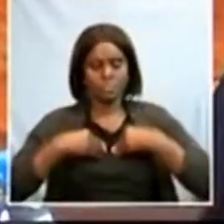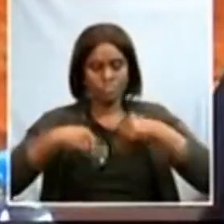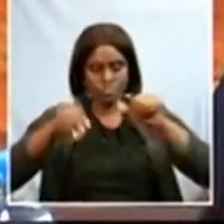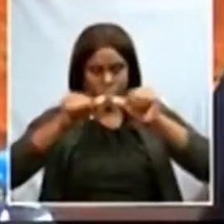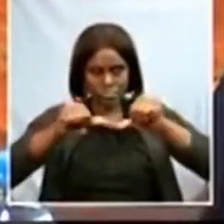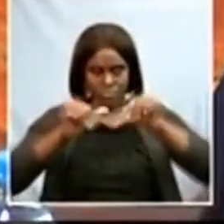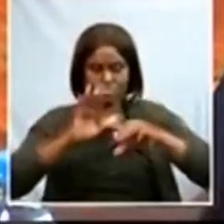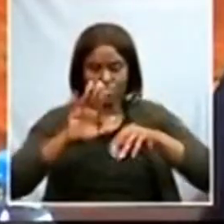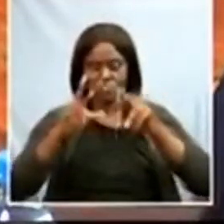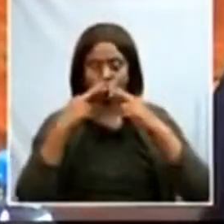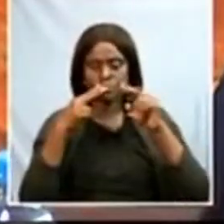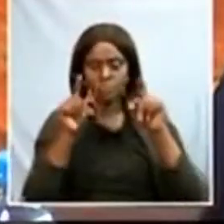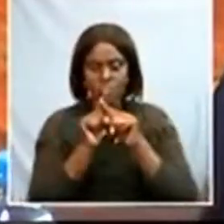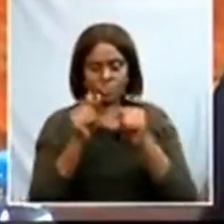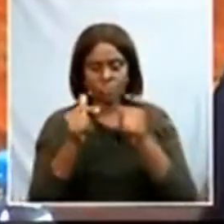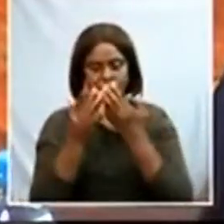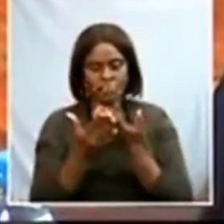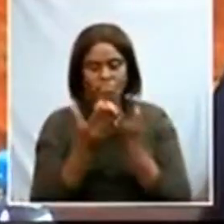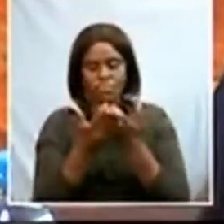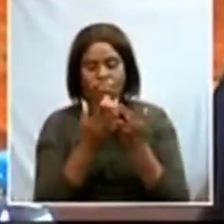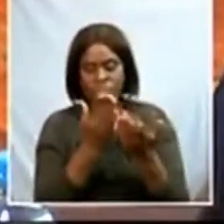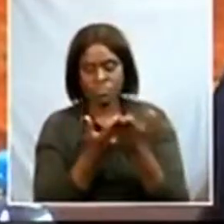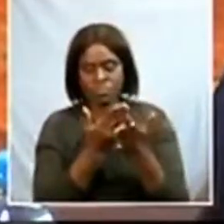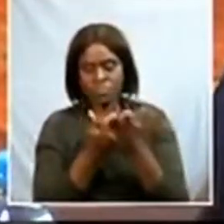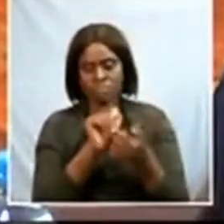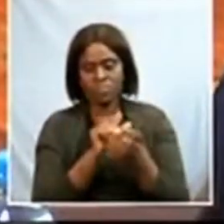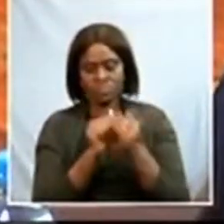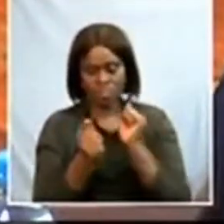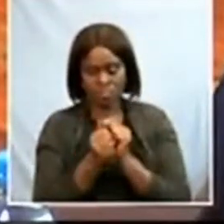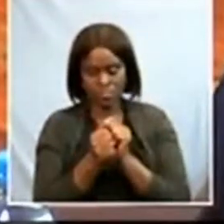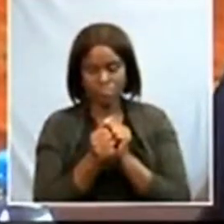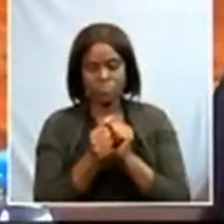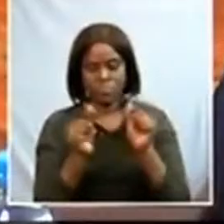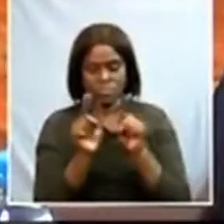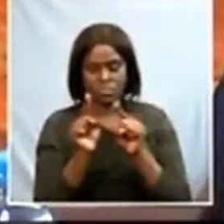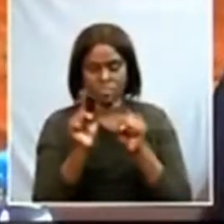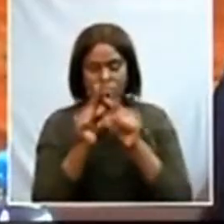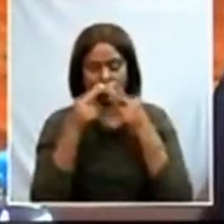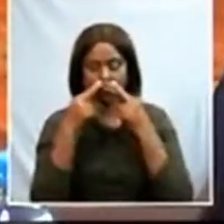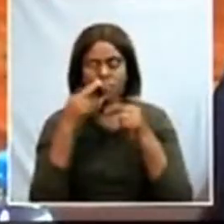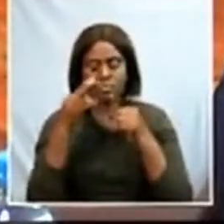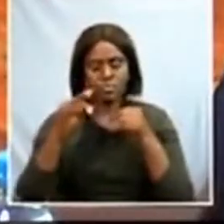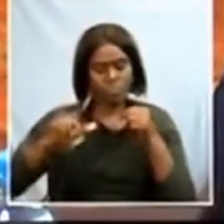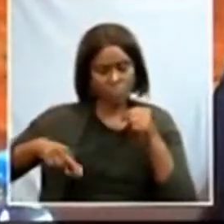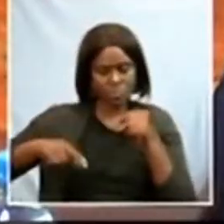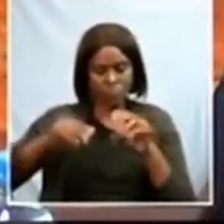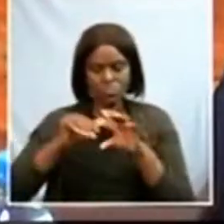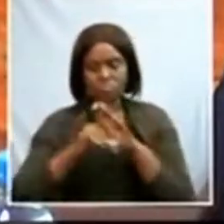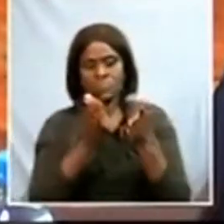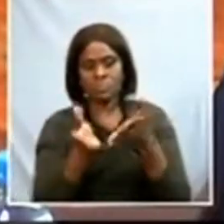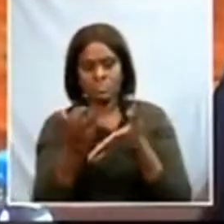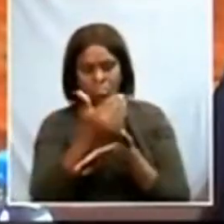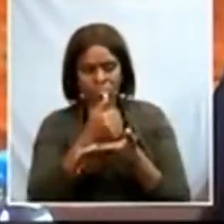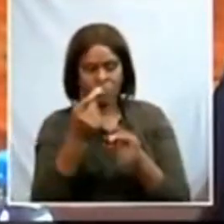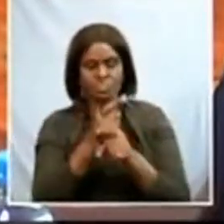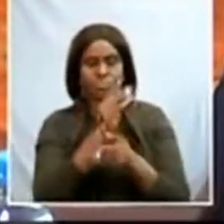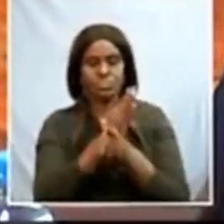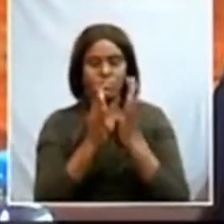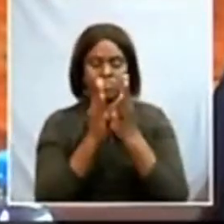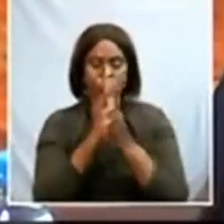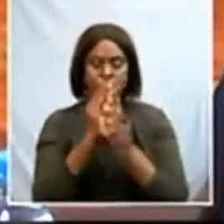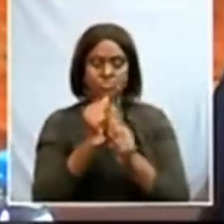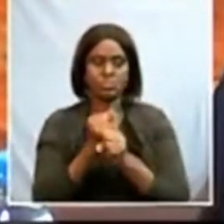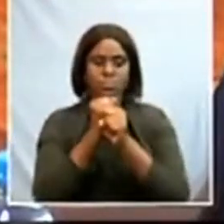auditor's findings and wish to submit that the cause of query was as a result of the delay in mobilization by the contractors